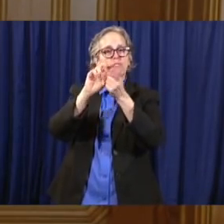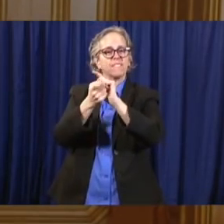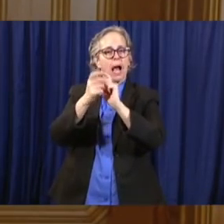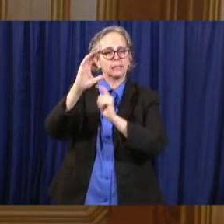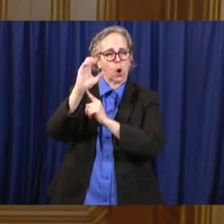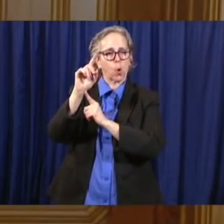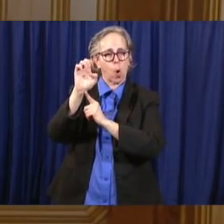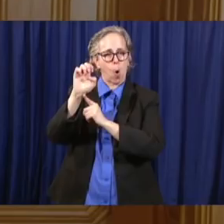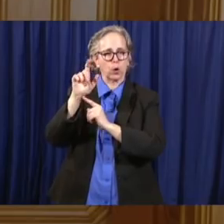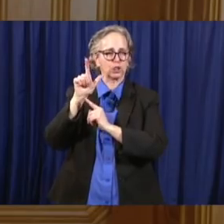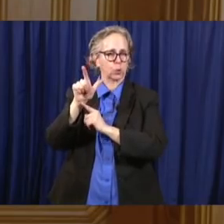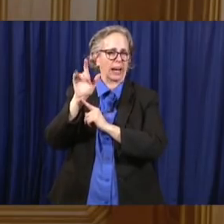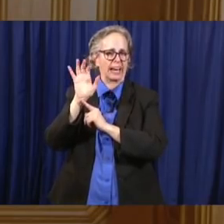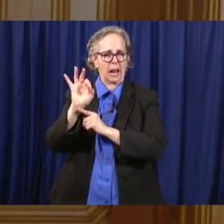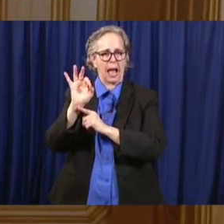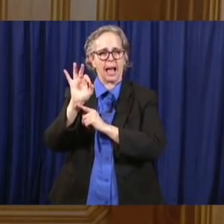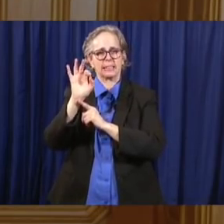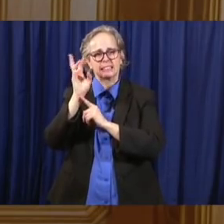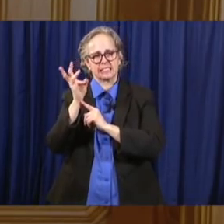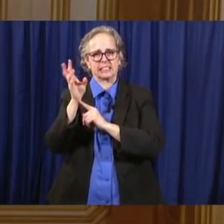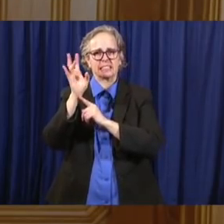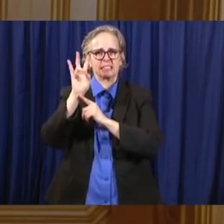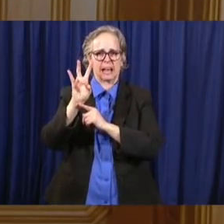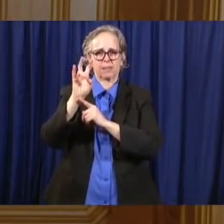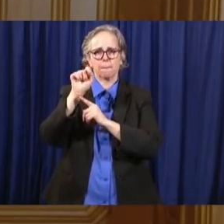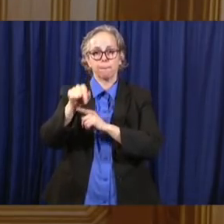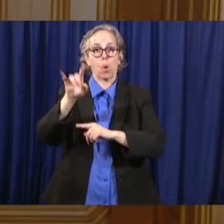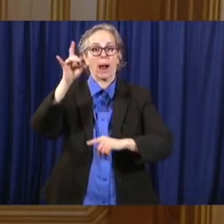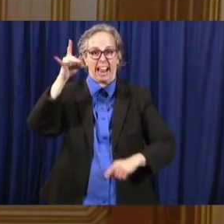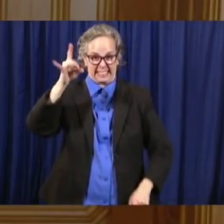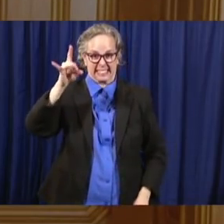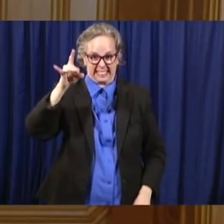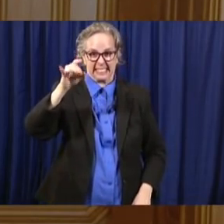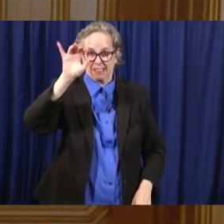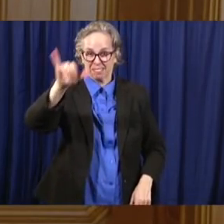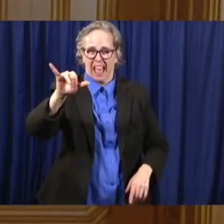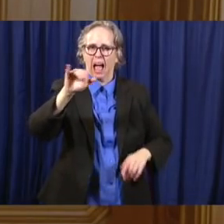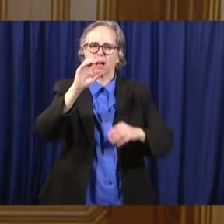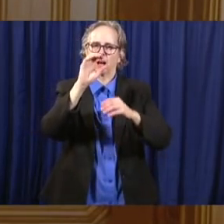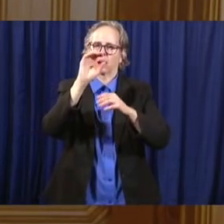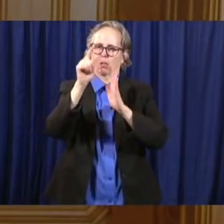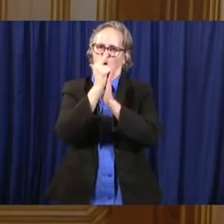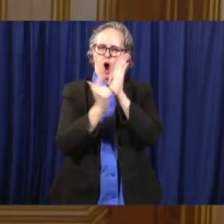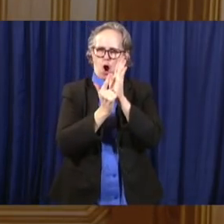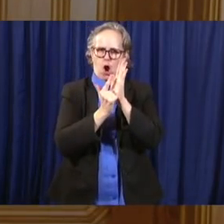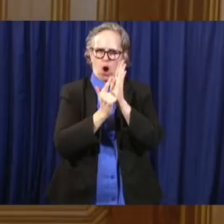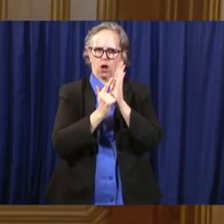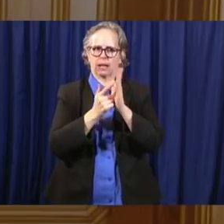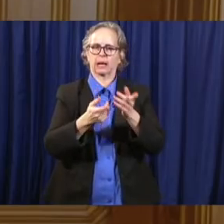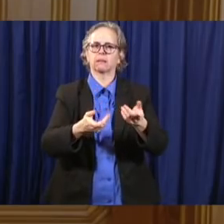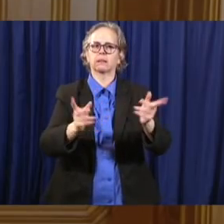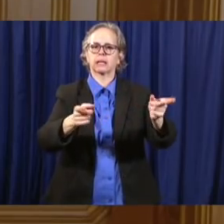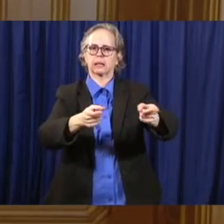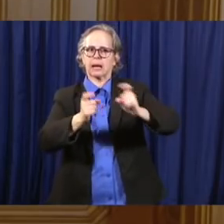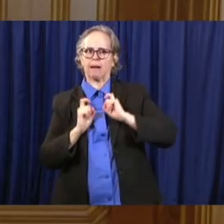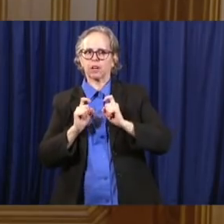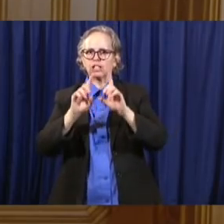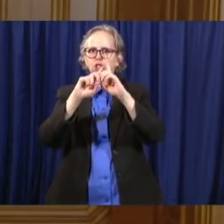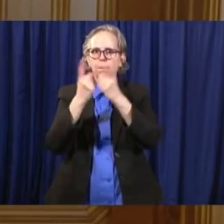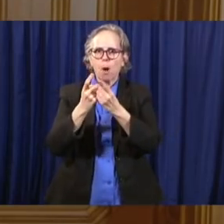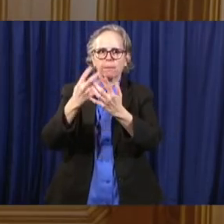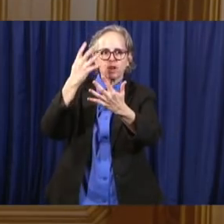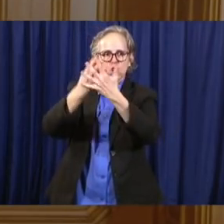2967.18, that allows the director of Ohio's Department of Rehabilitation and Corrections to alert a group called the